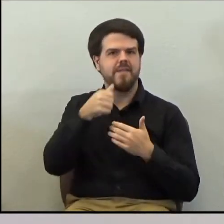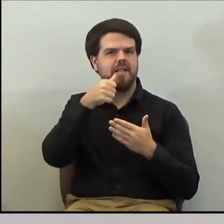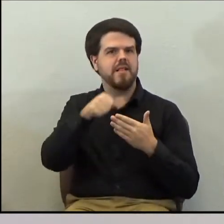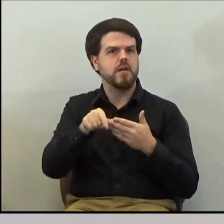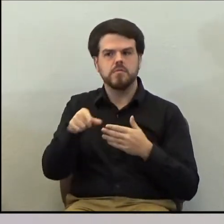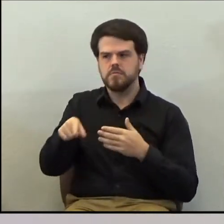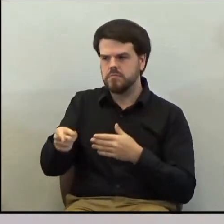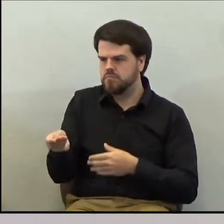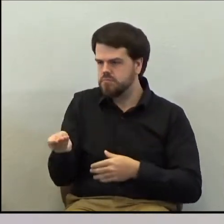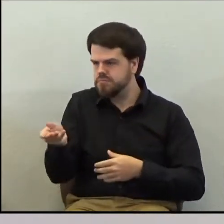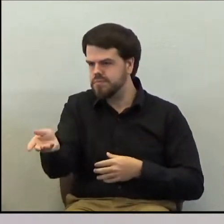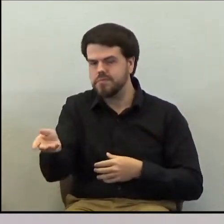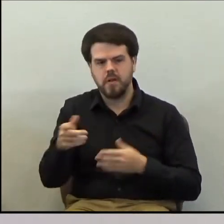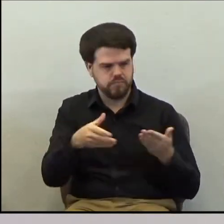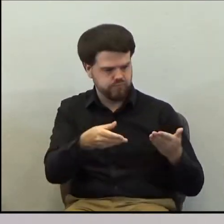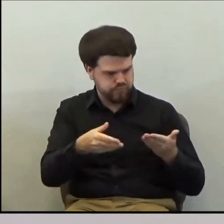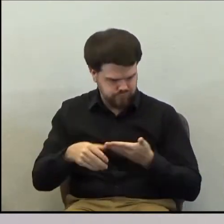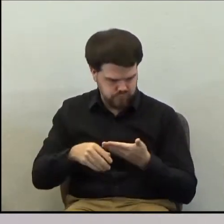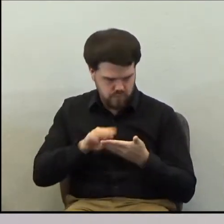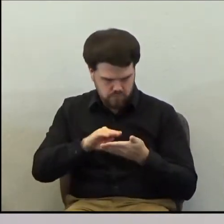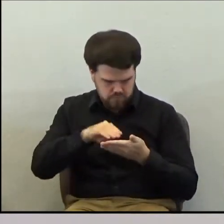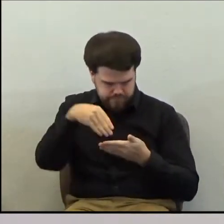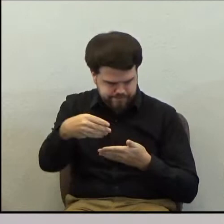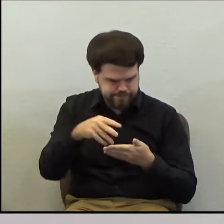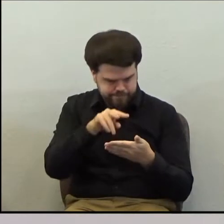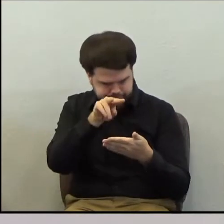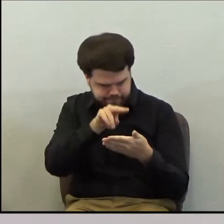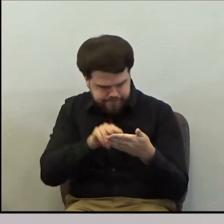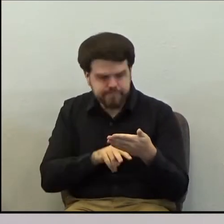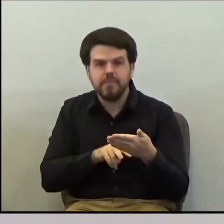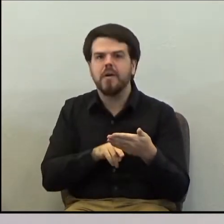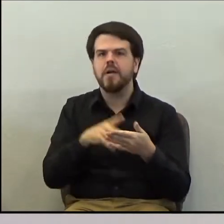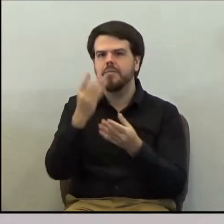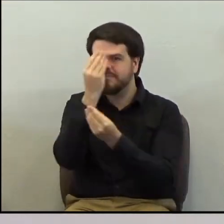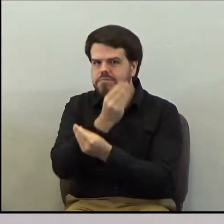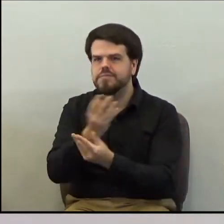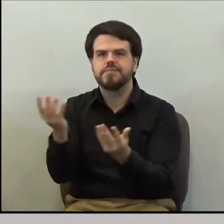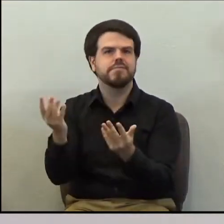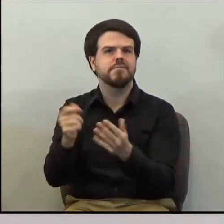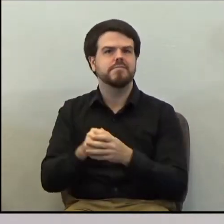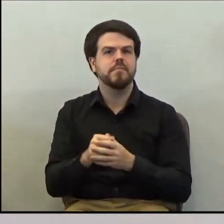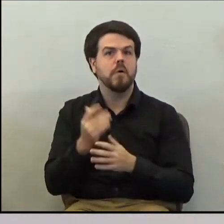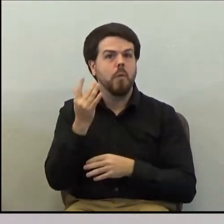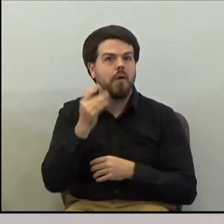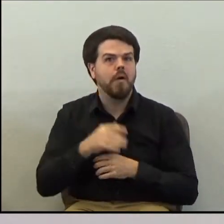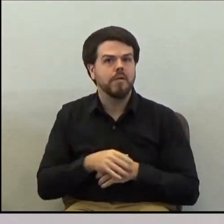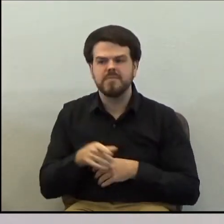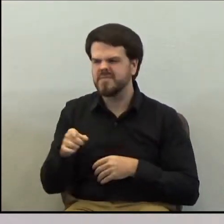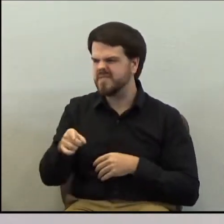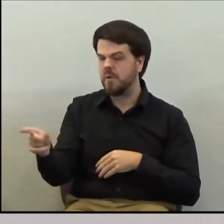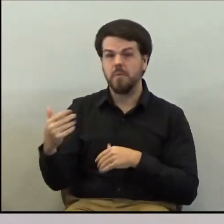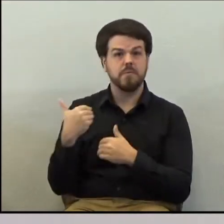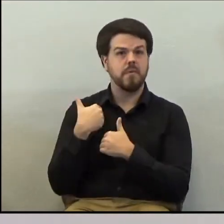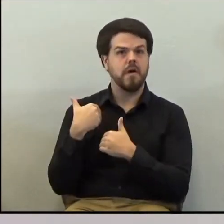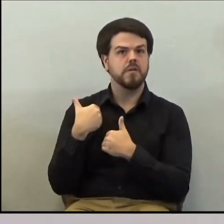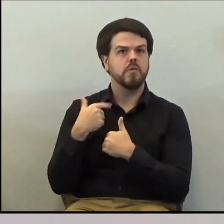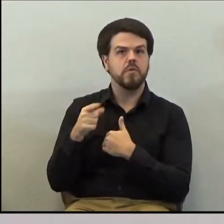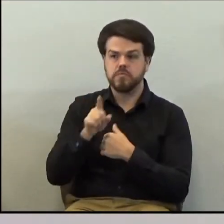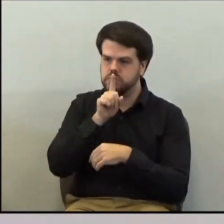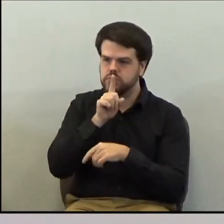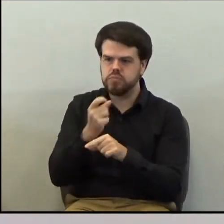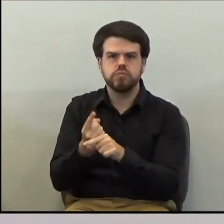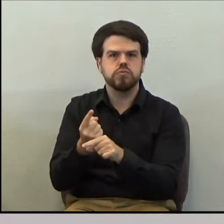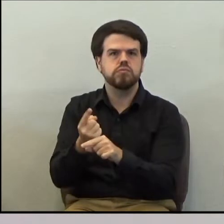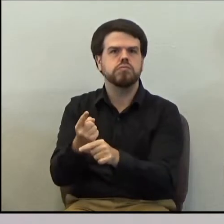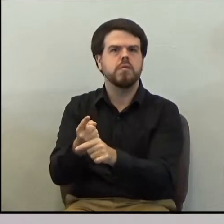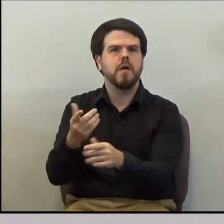read because they were responsible for the faith and life of their flock. They were to make sure that the people understood this